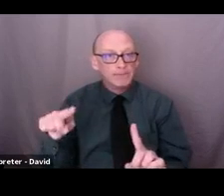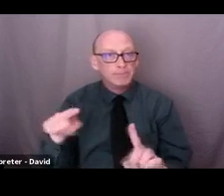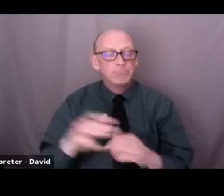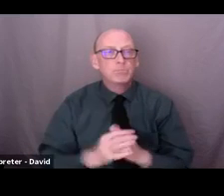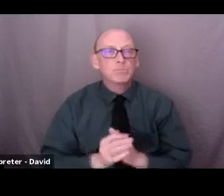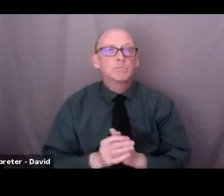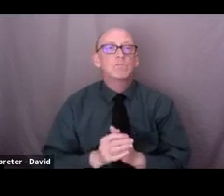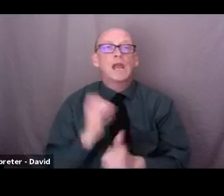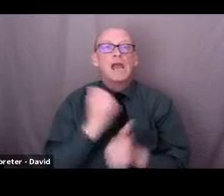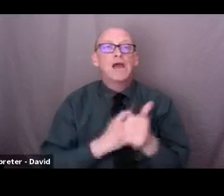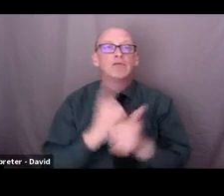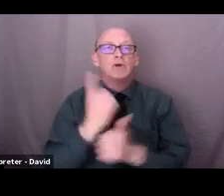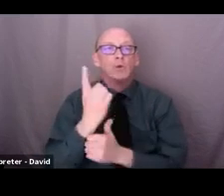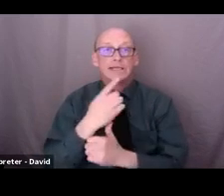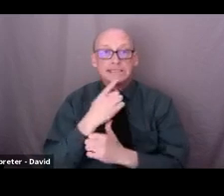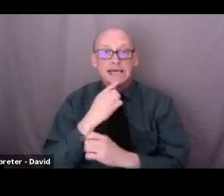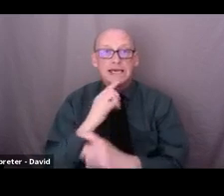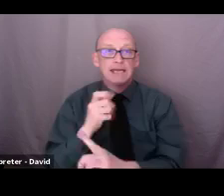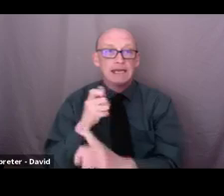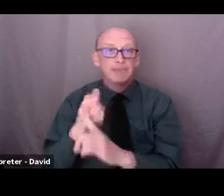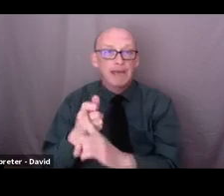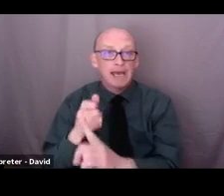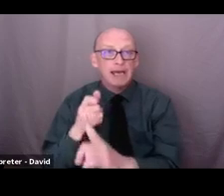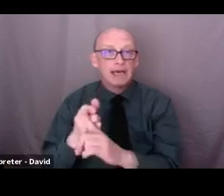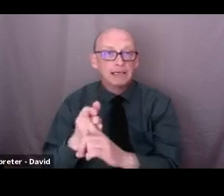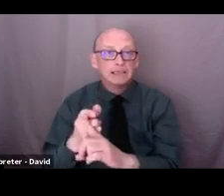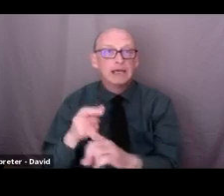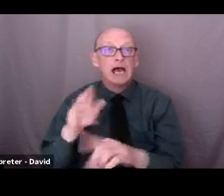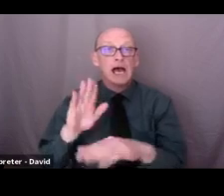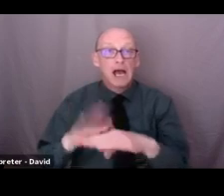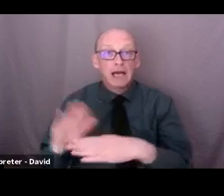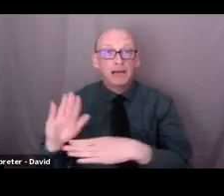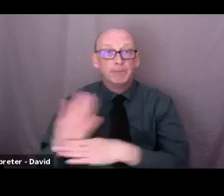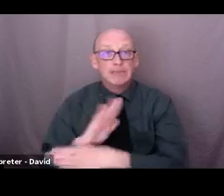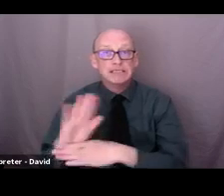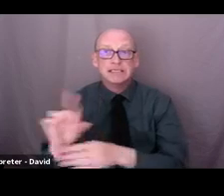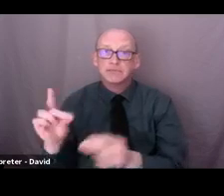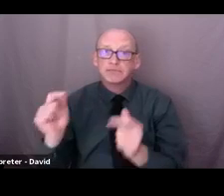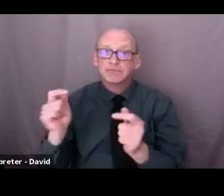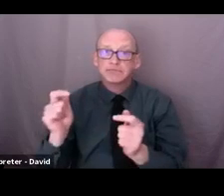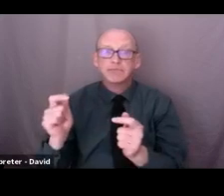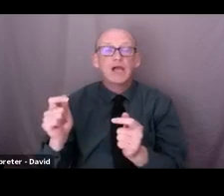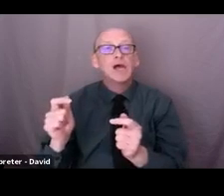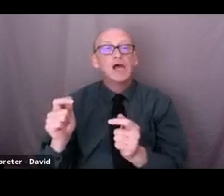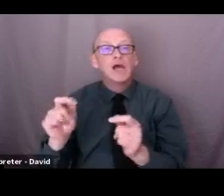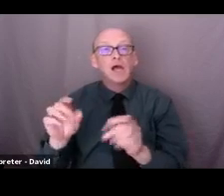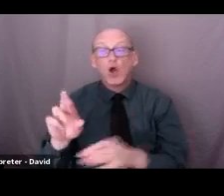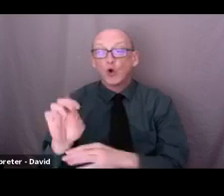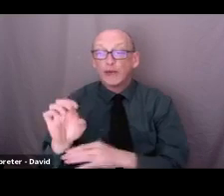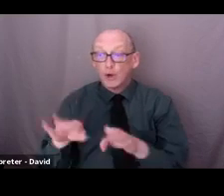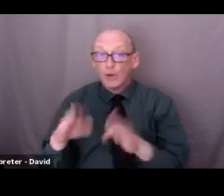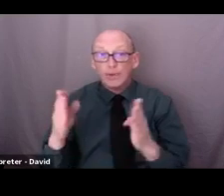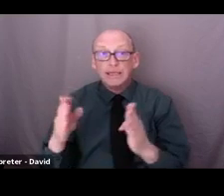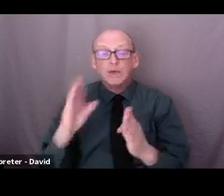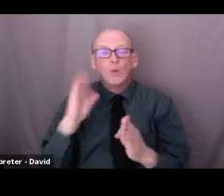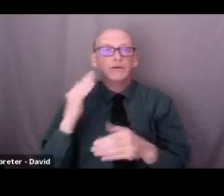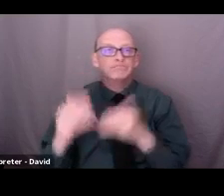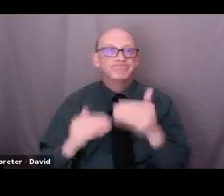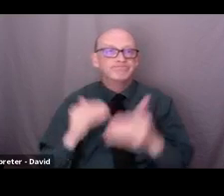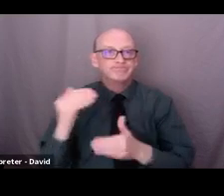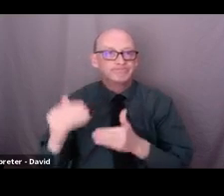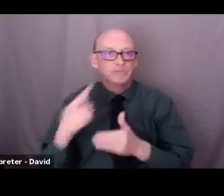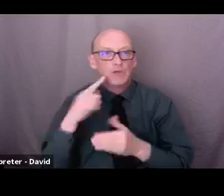As everyone has said, the impact on our businesses was sudden, and reopening is going to be a process. For